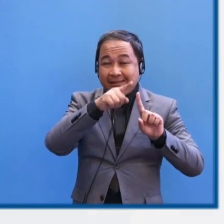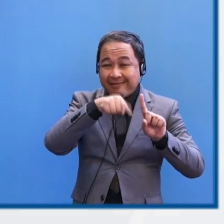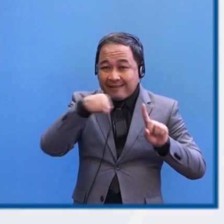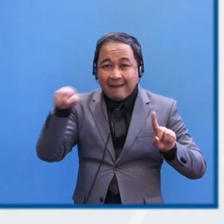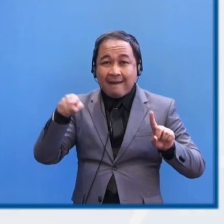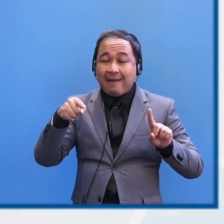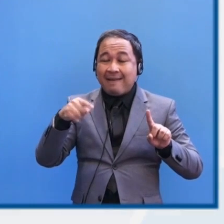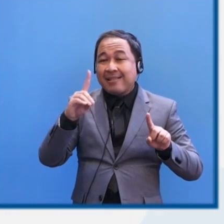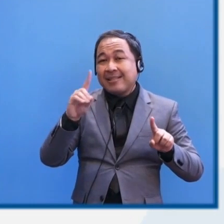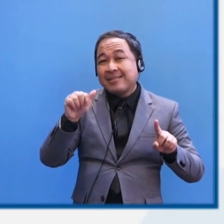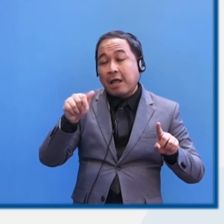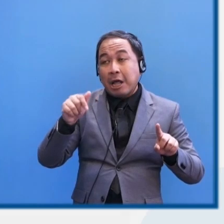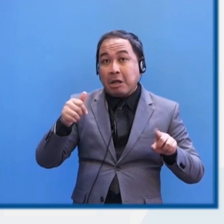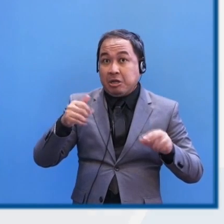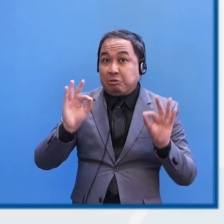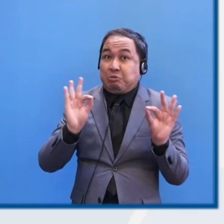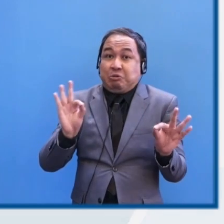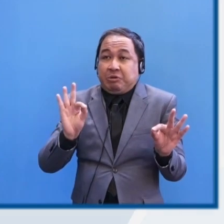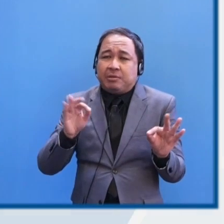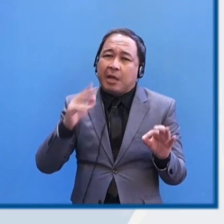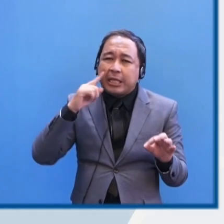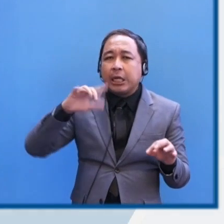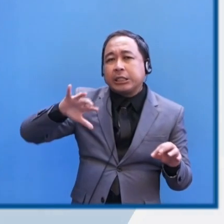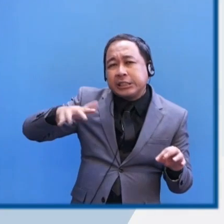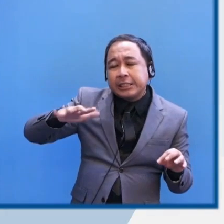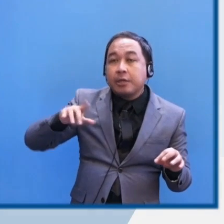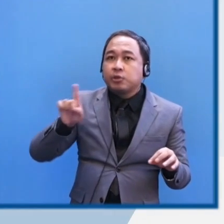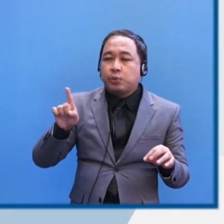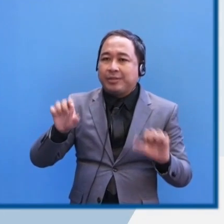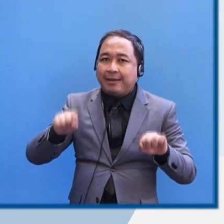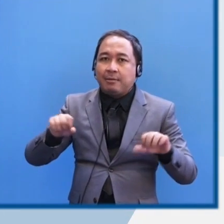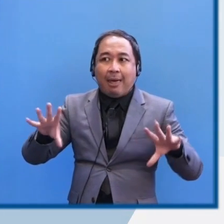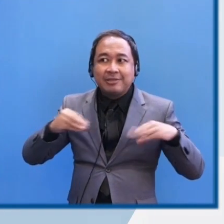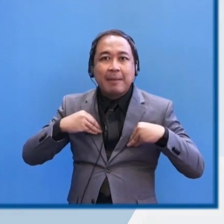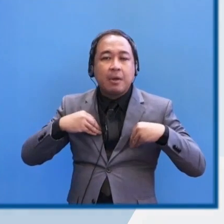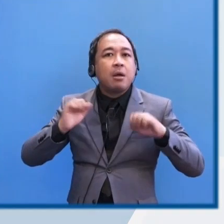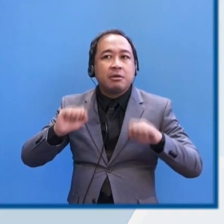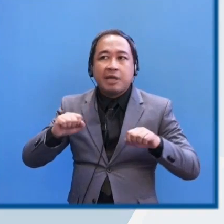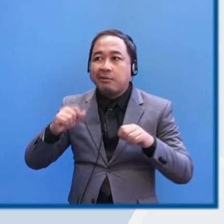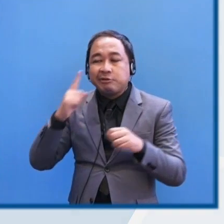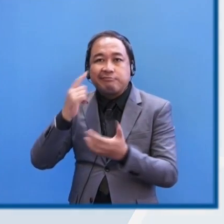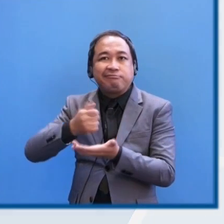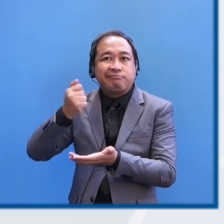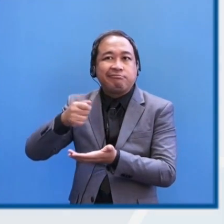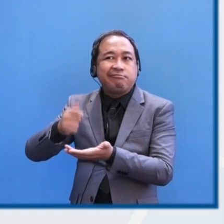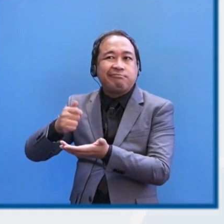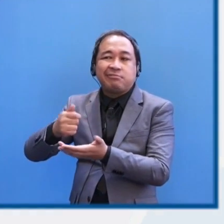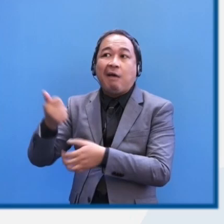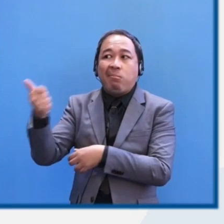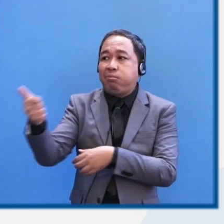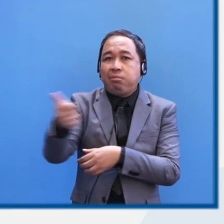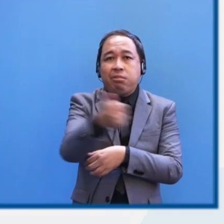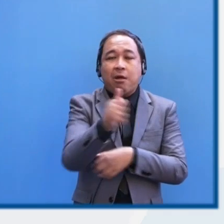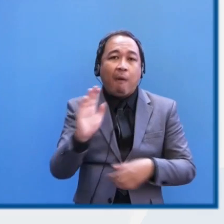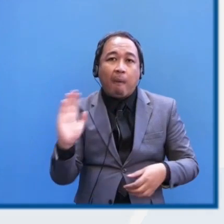should be accessible to everybody, and the other institutions, whether it is a disaster agency or